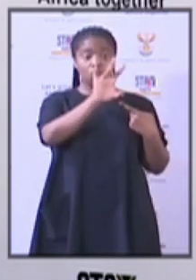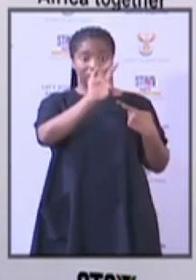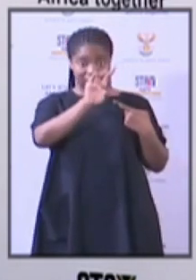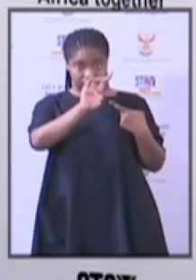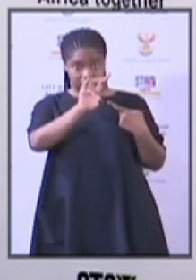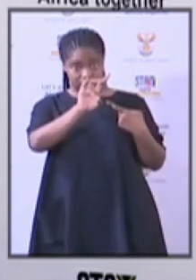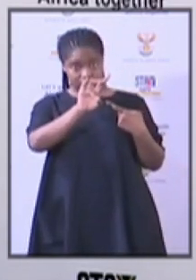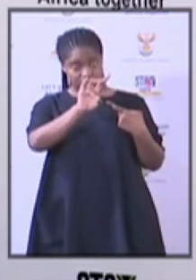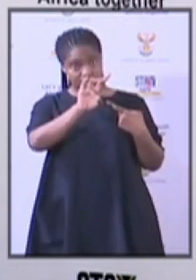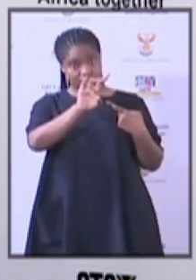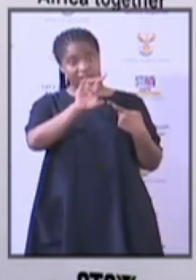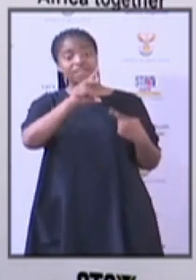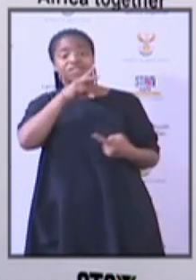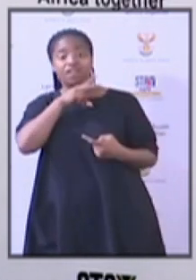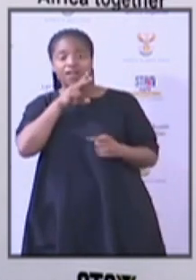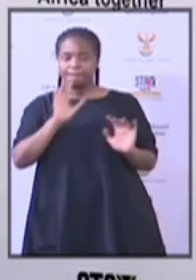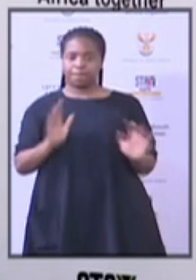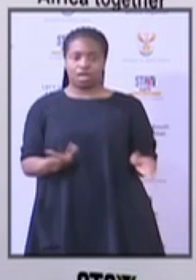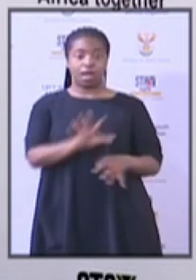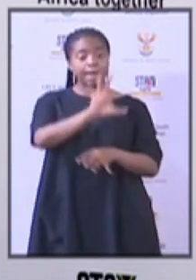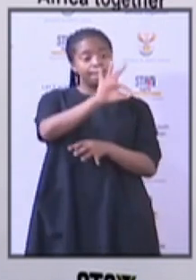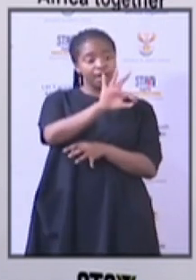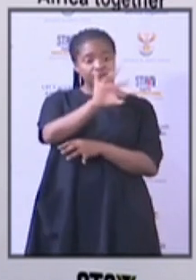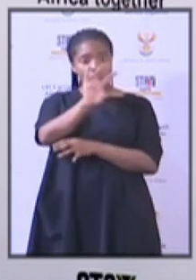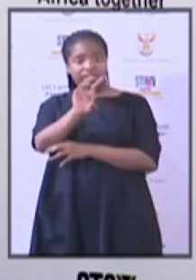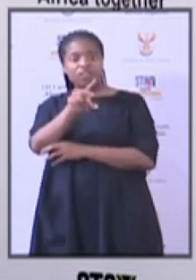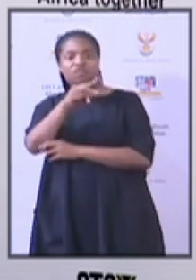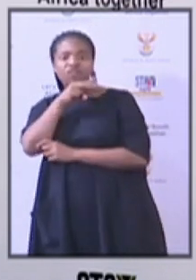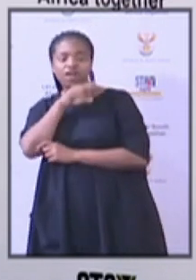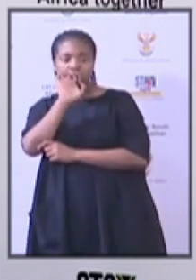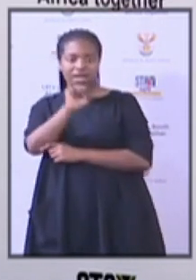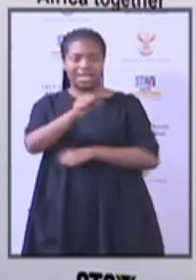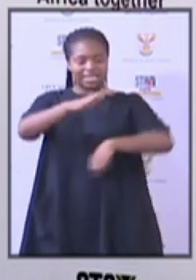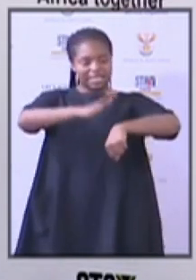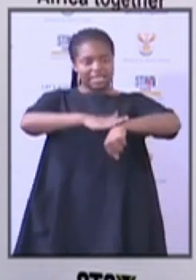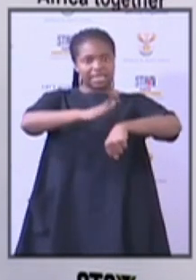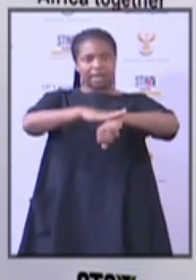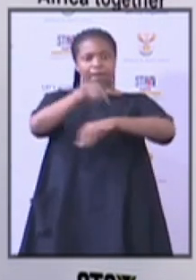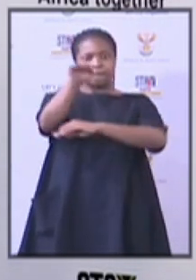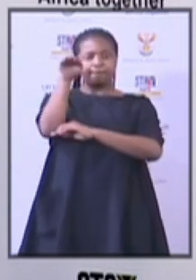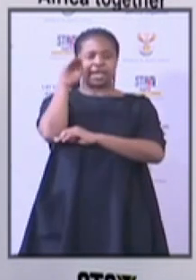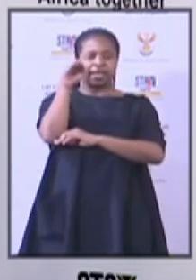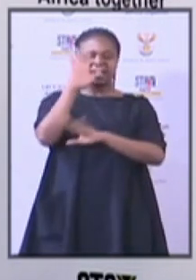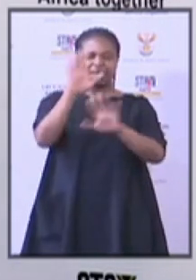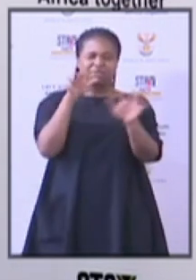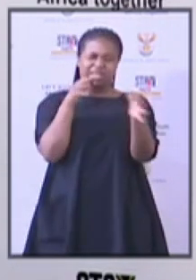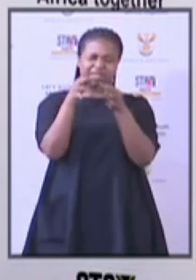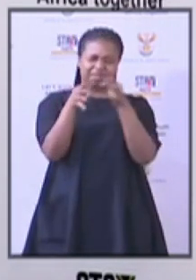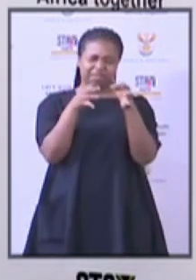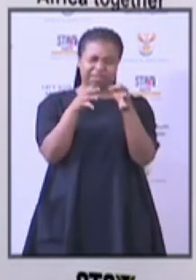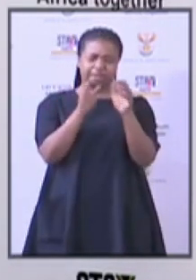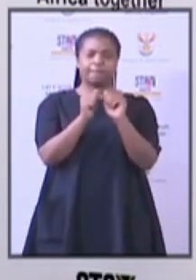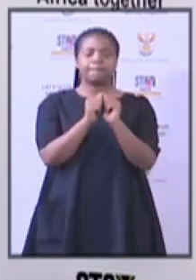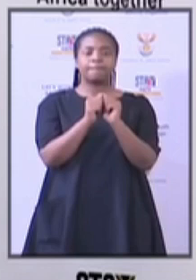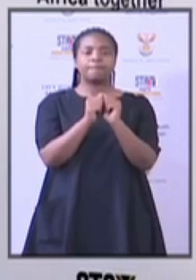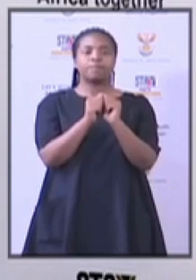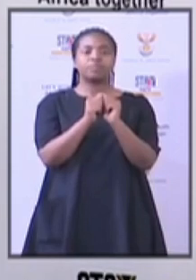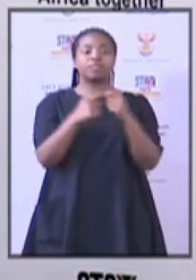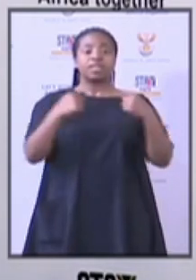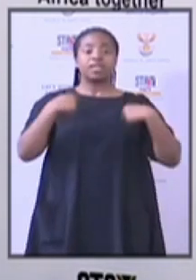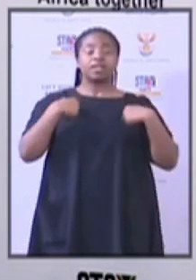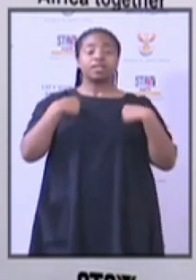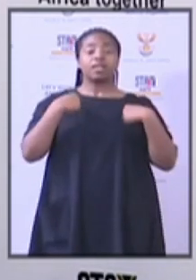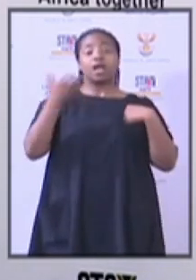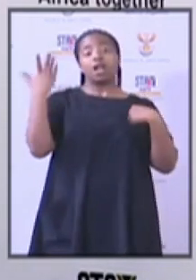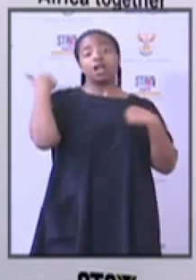Wednesdays, and Fridays during the bank's operating hours. I think I need to explain this. During my budget